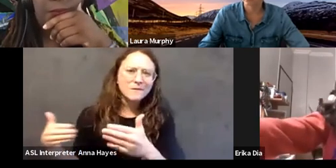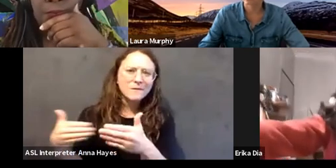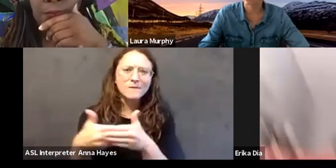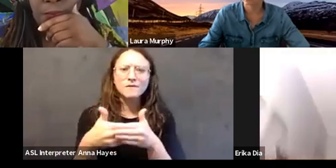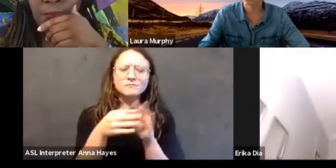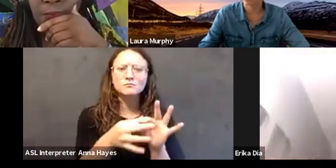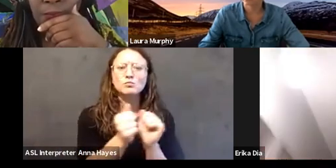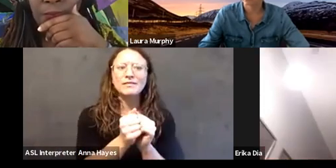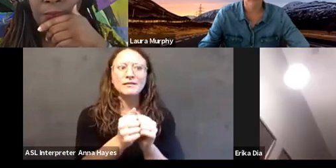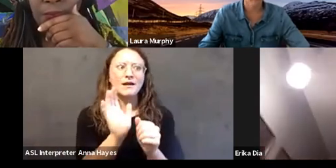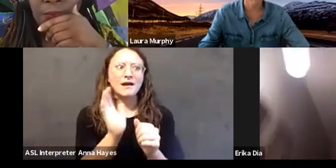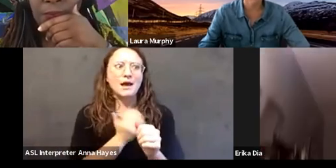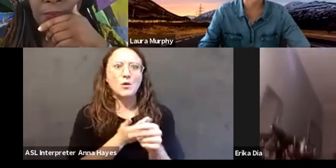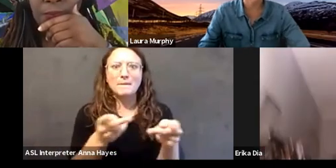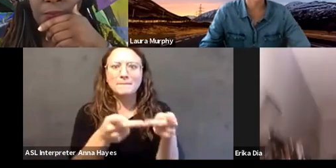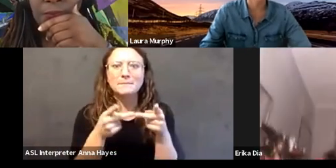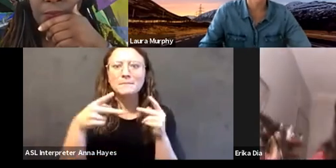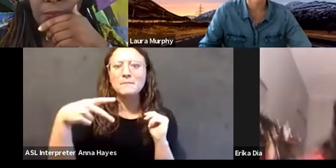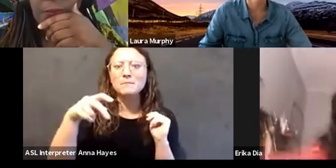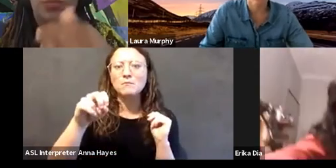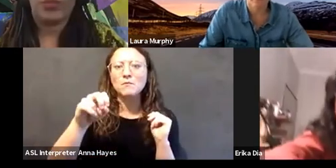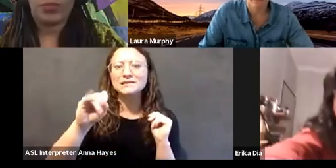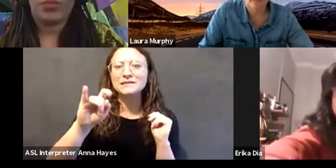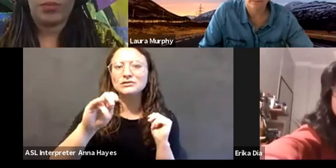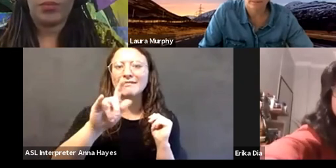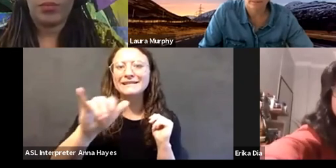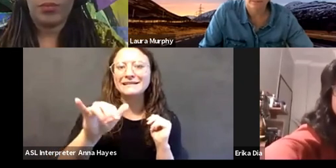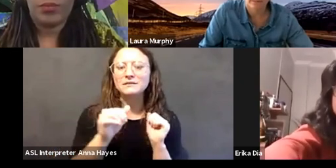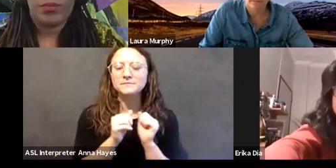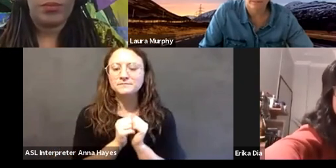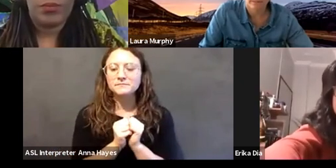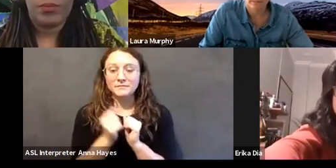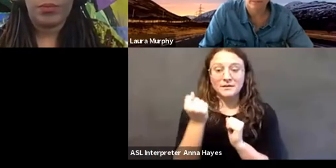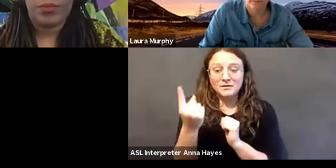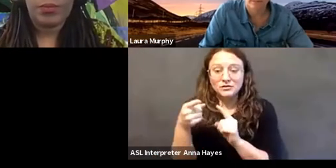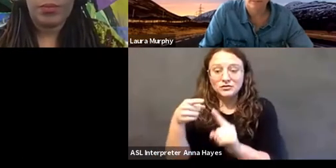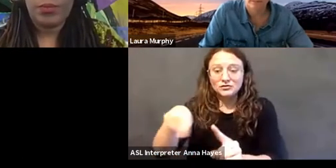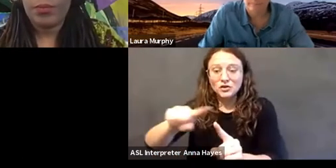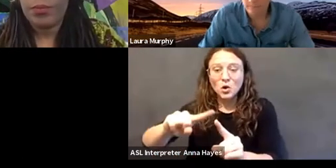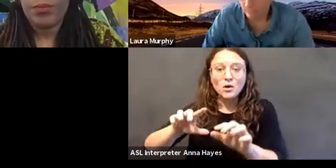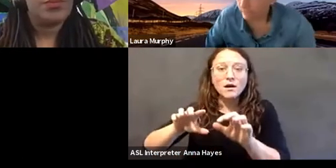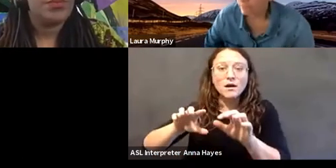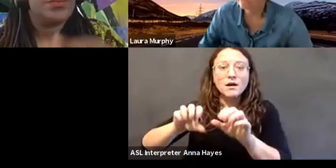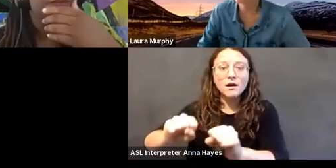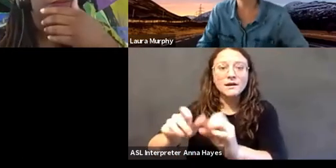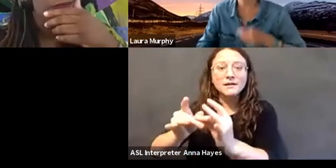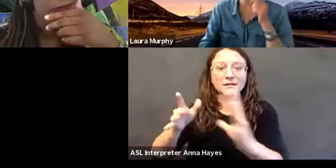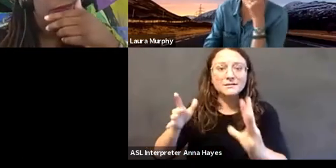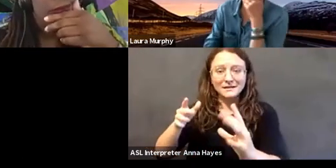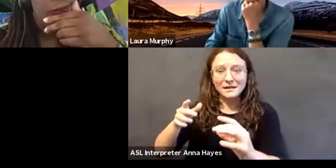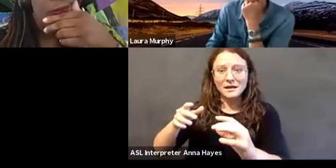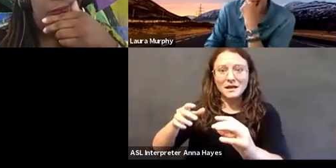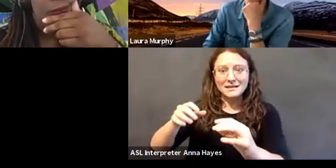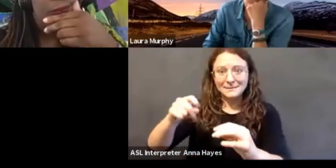know, I am not decolonizing spaces that are oppressing Black folk, but I can definitely